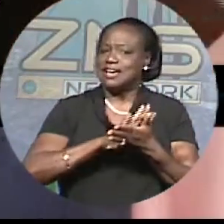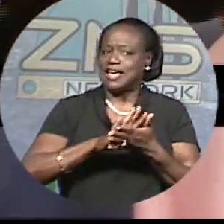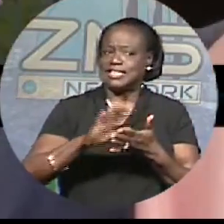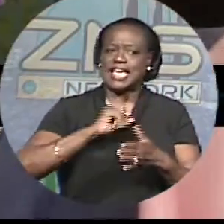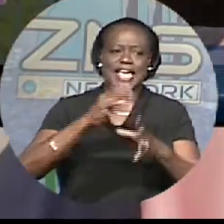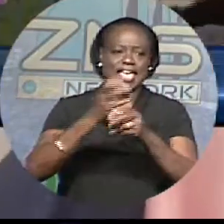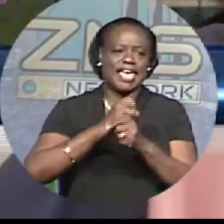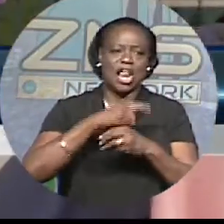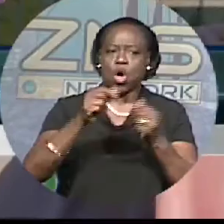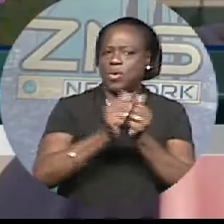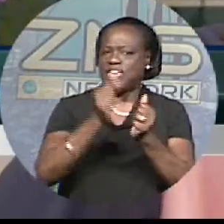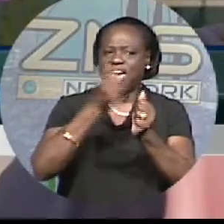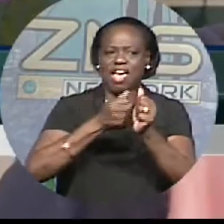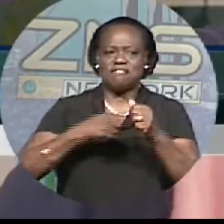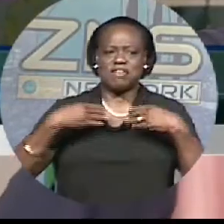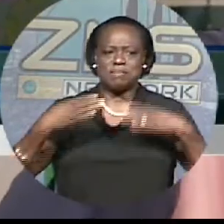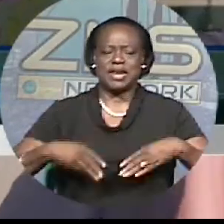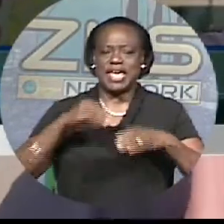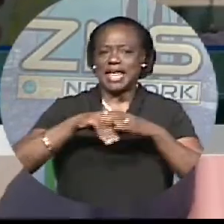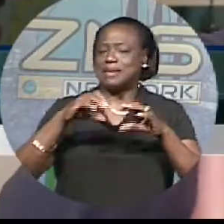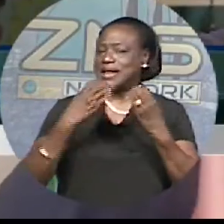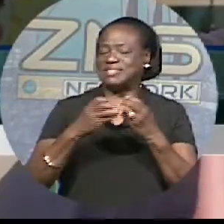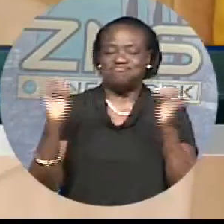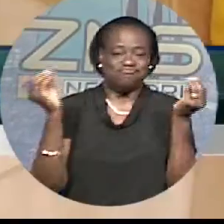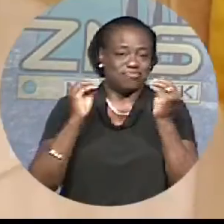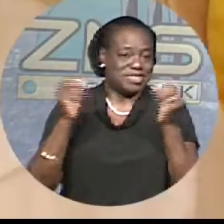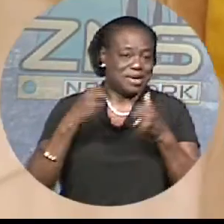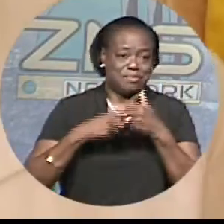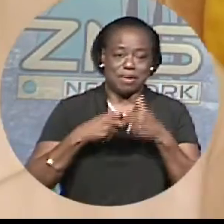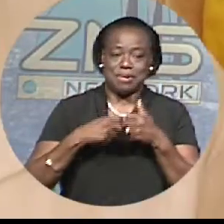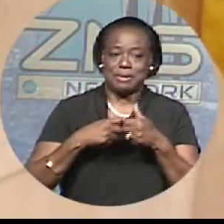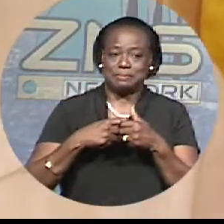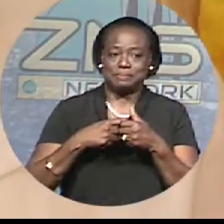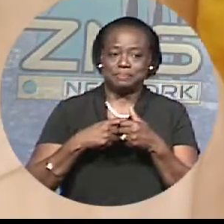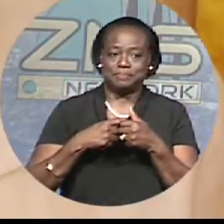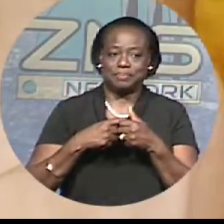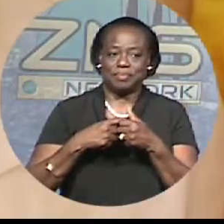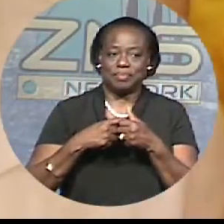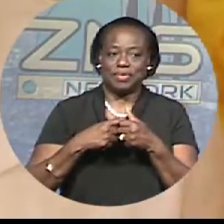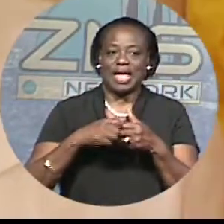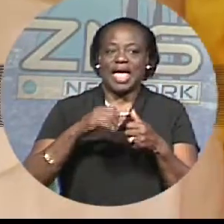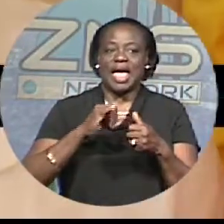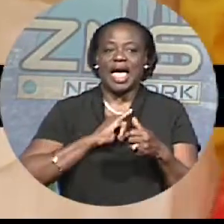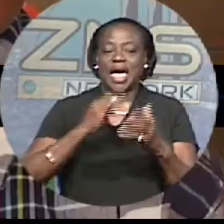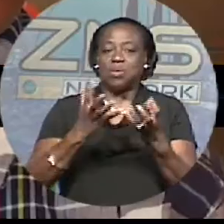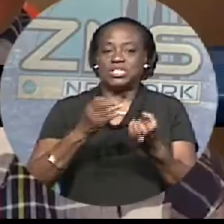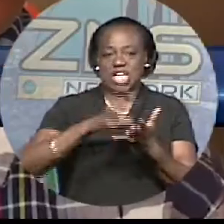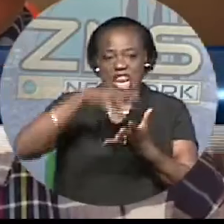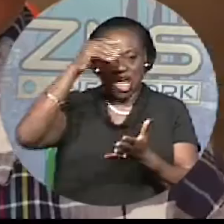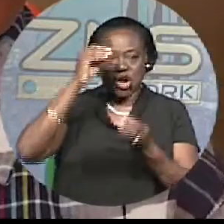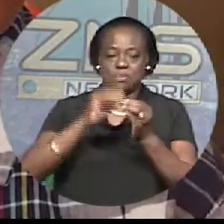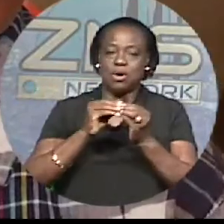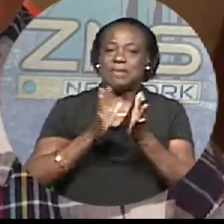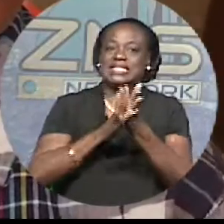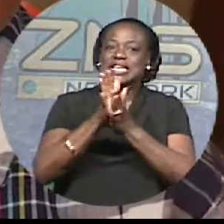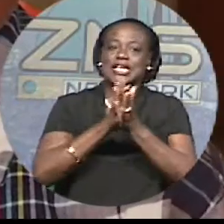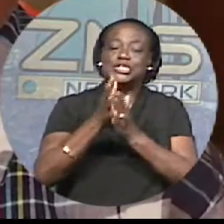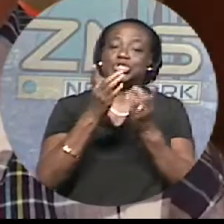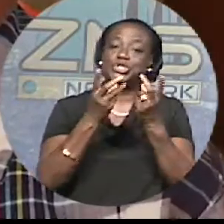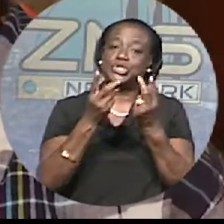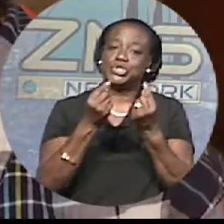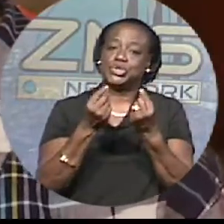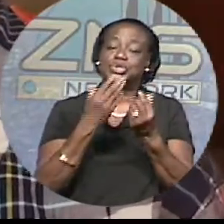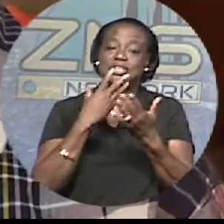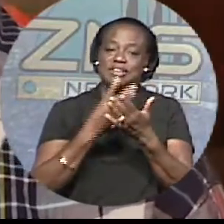with everybody inside my class because there's not really any problems there. I'm excited to get back to school and learn more. I'm excited to do well